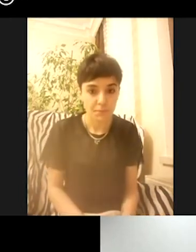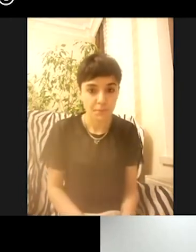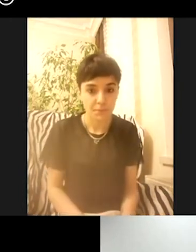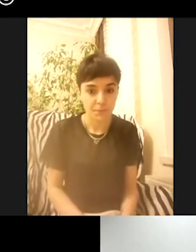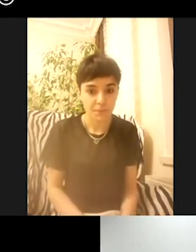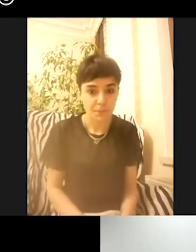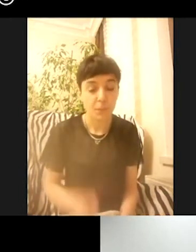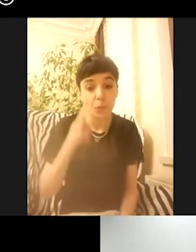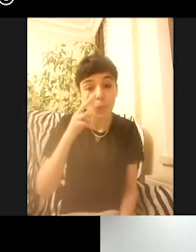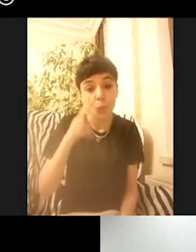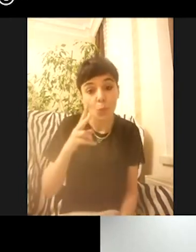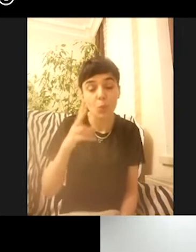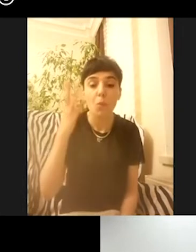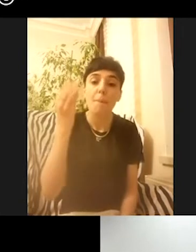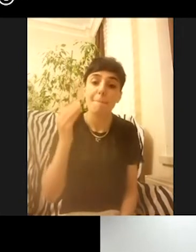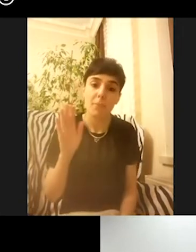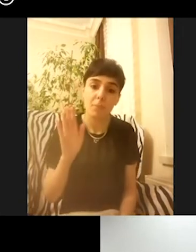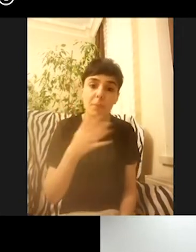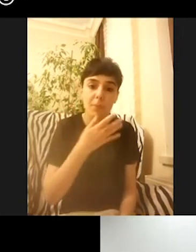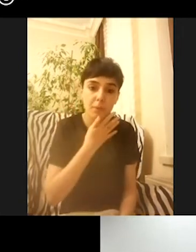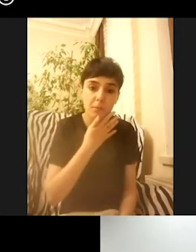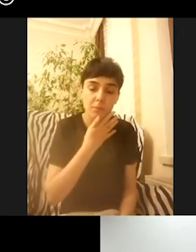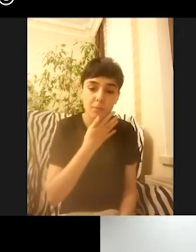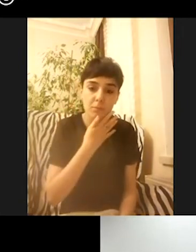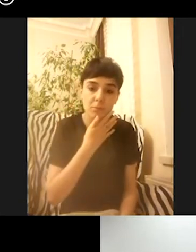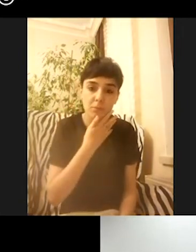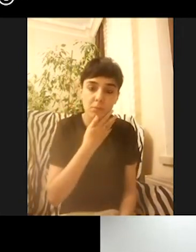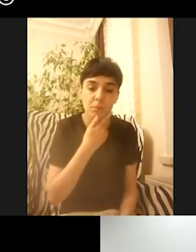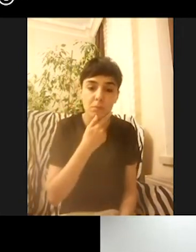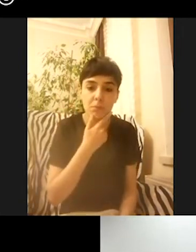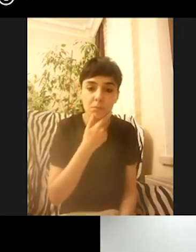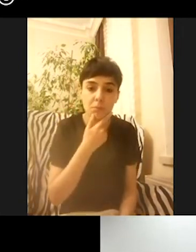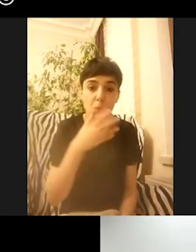gay heaven like Netherlands, we are being threatened. We